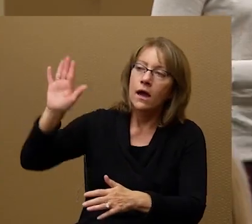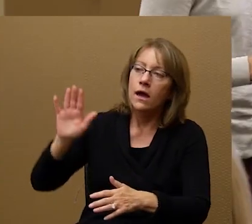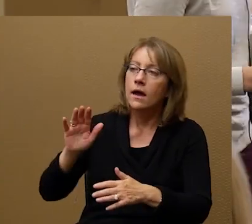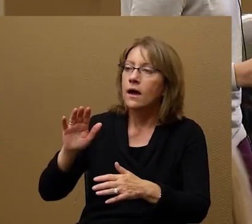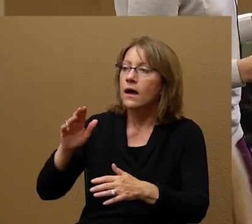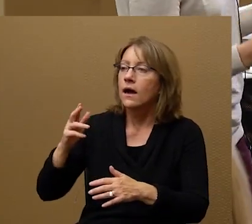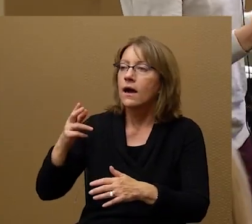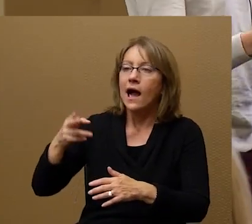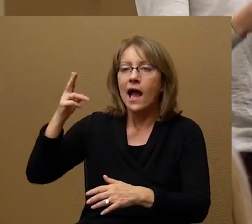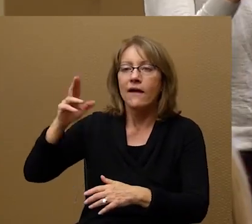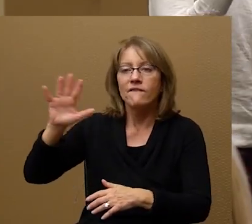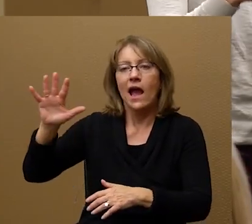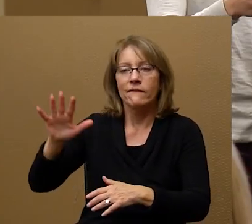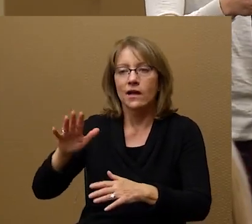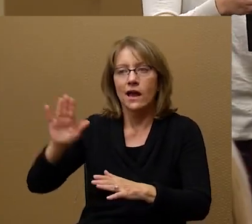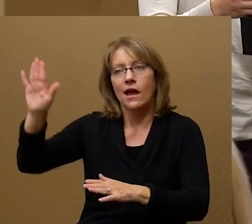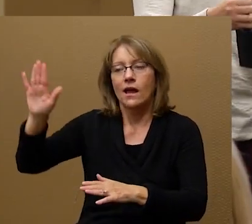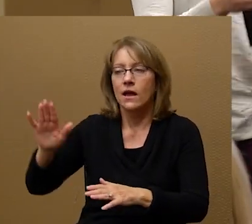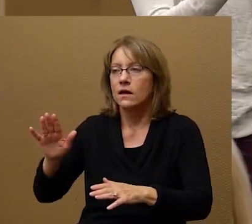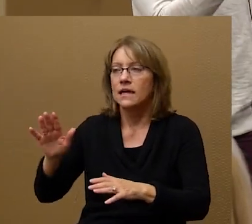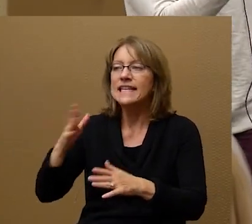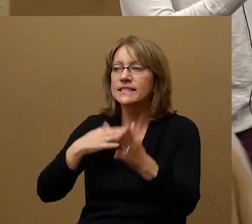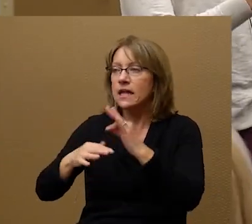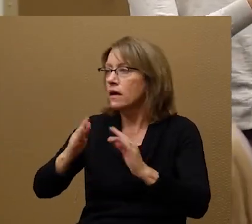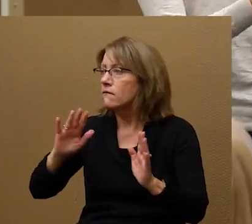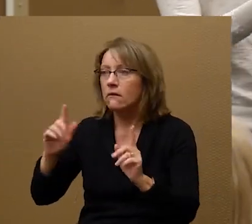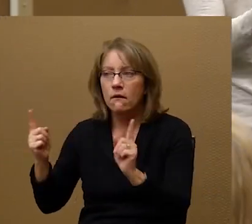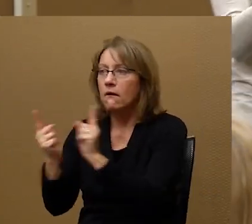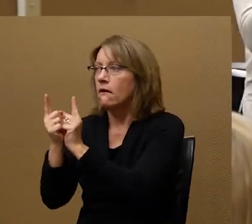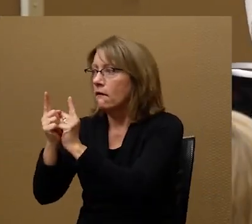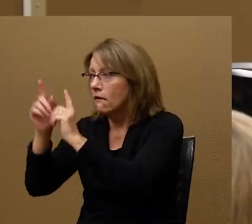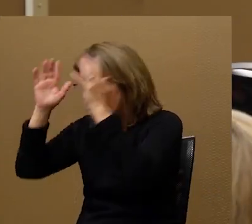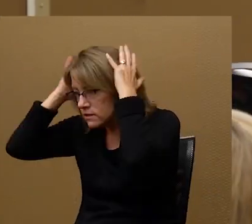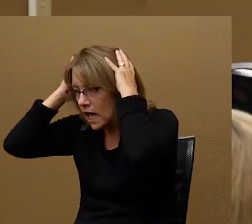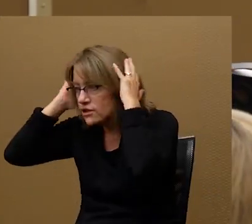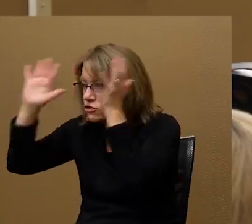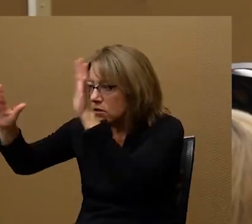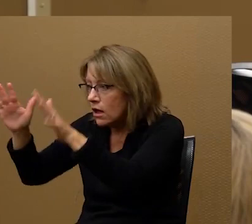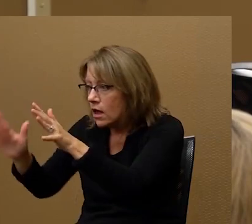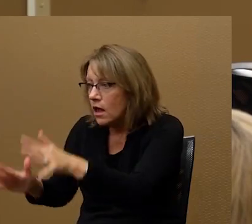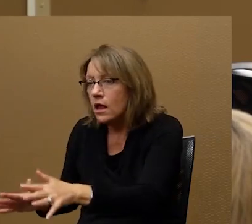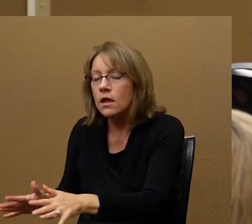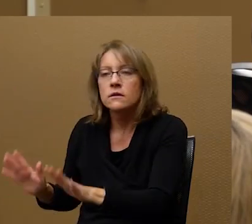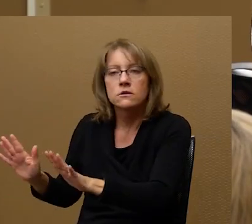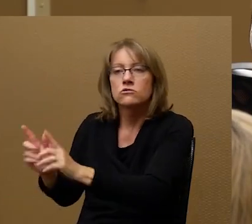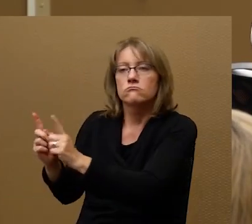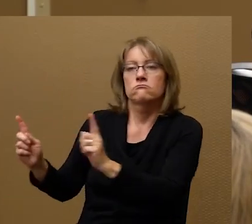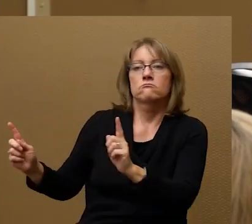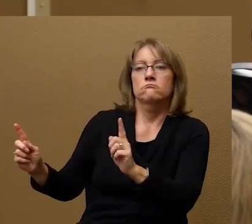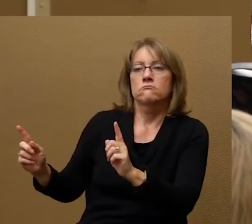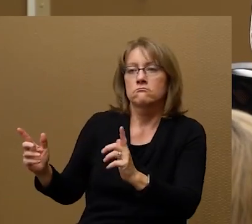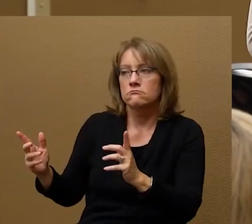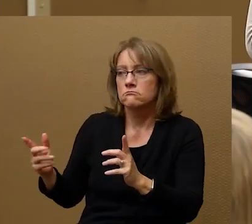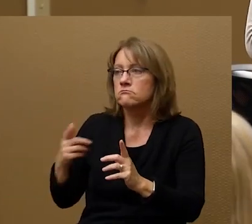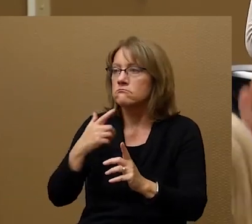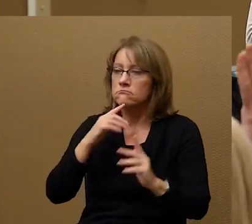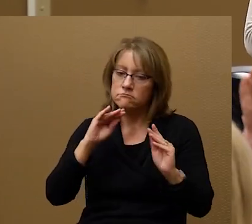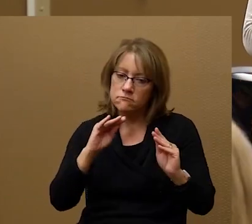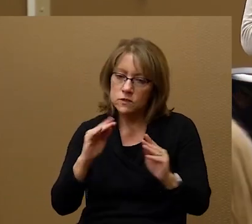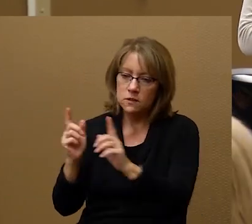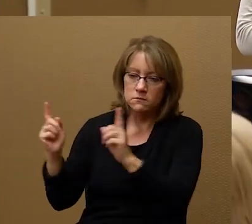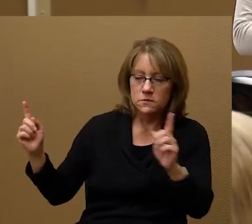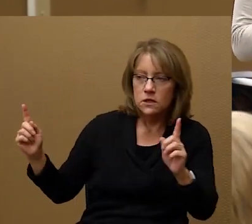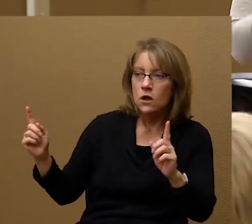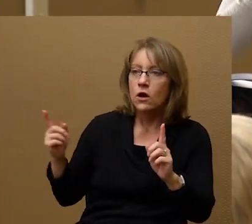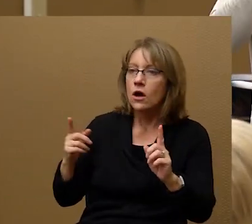So it's still, so then you can always shape to that and then back off to just saying waving hello or.